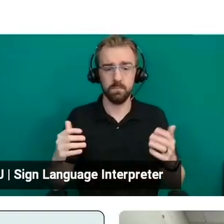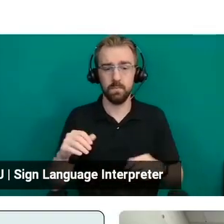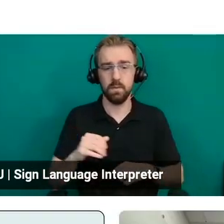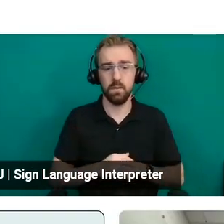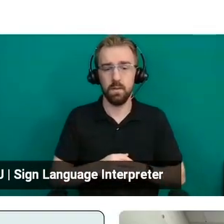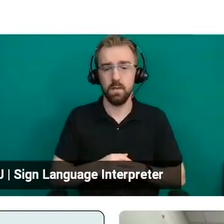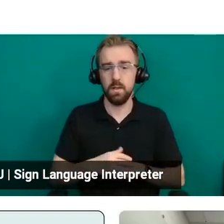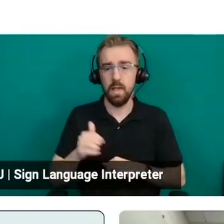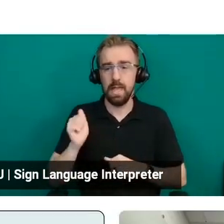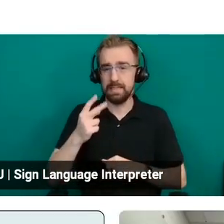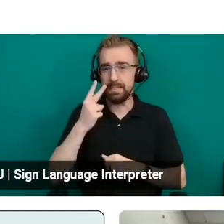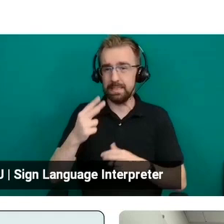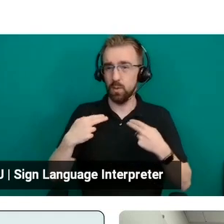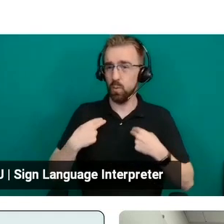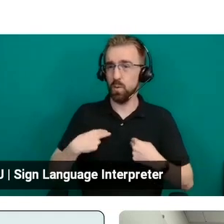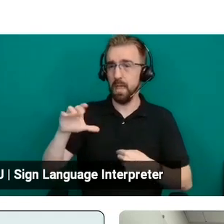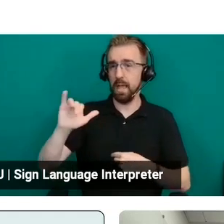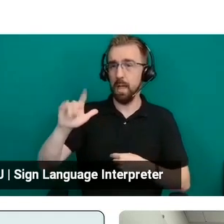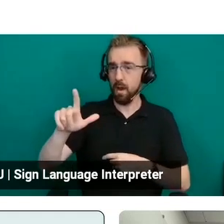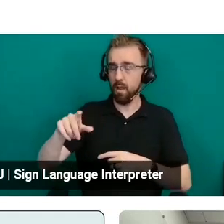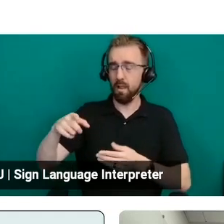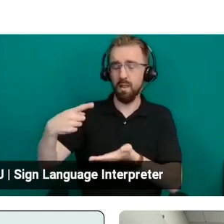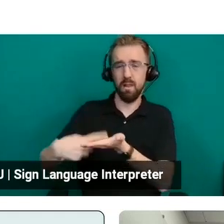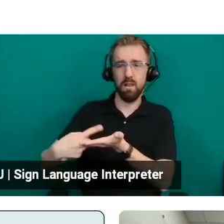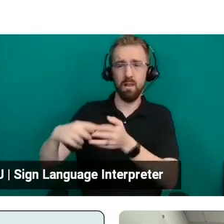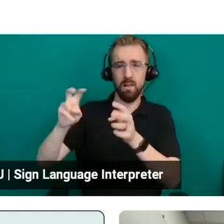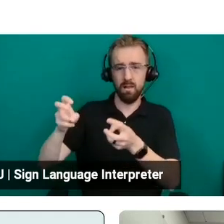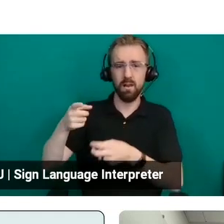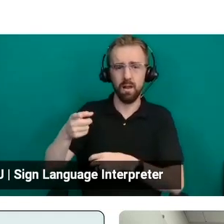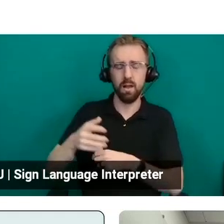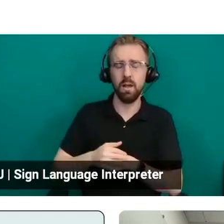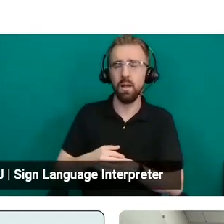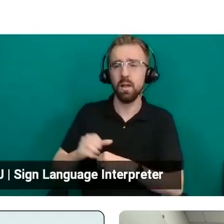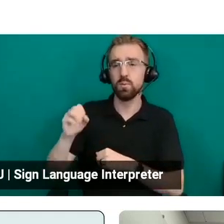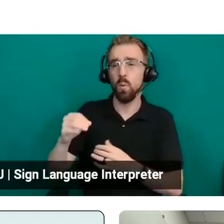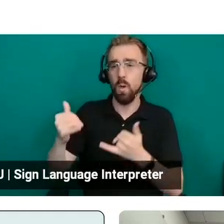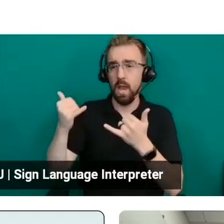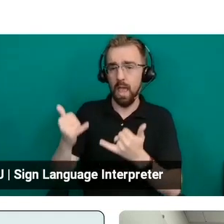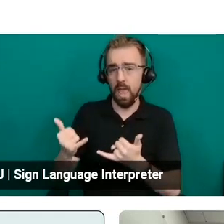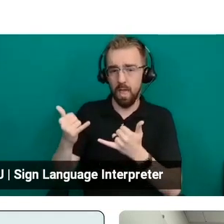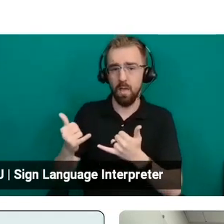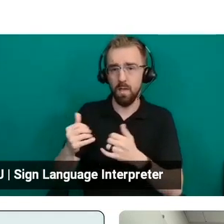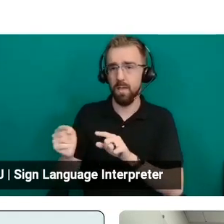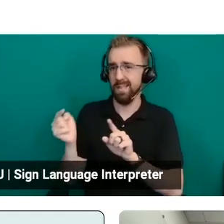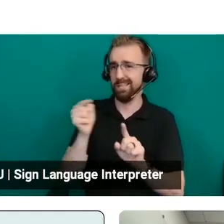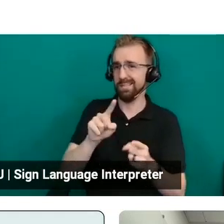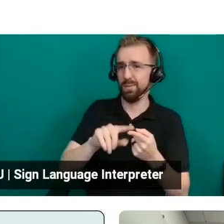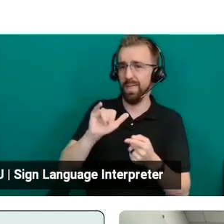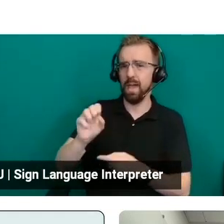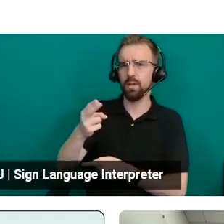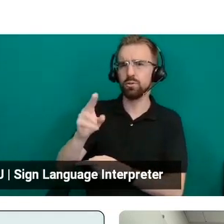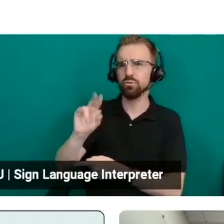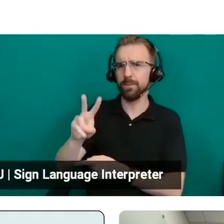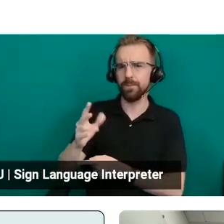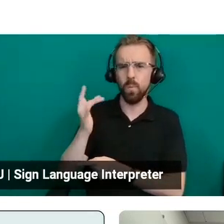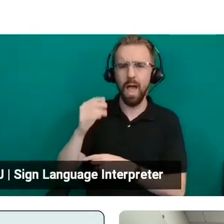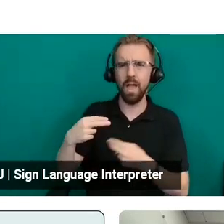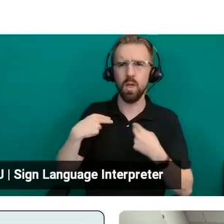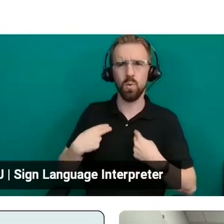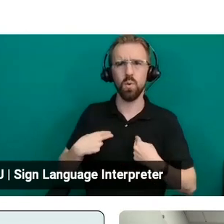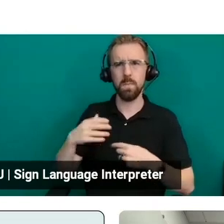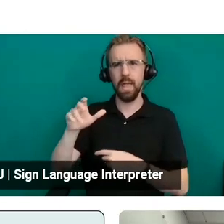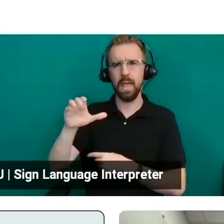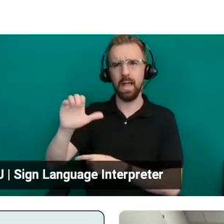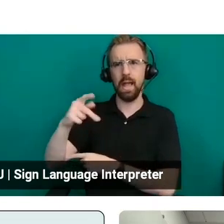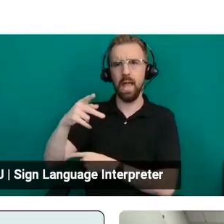coming back really quick to this human capital topic that Shiv already alluded to. So now back to human capital. So Shiv, why is human